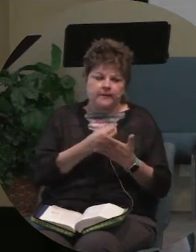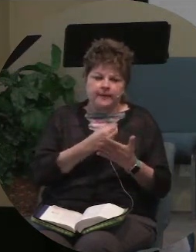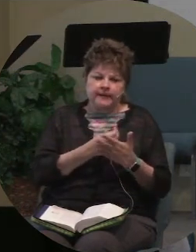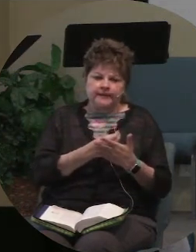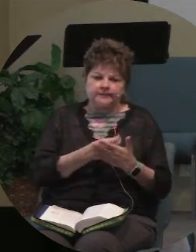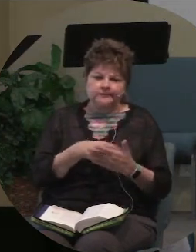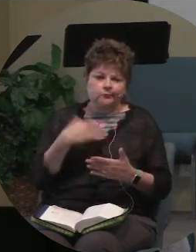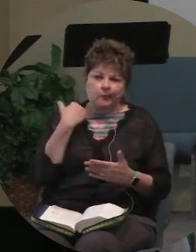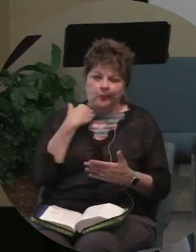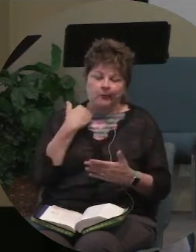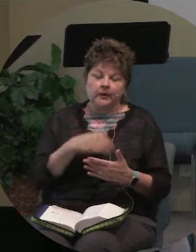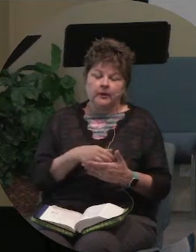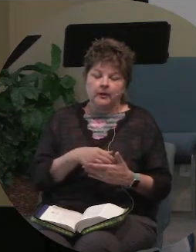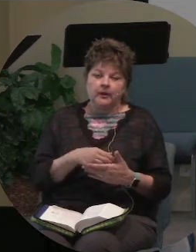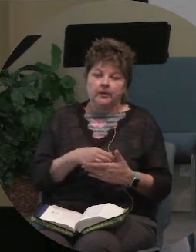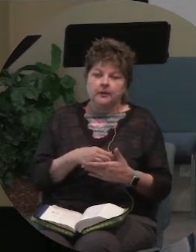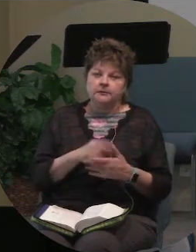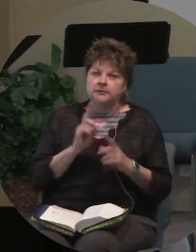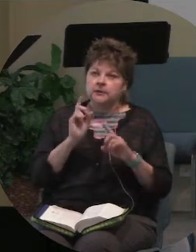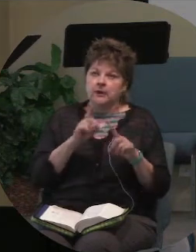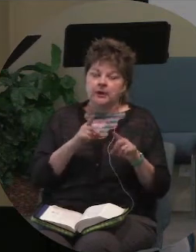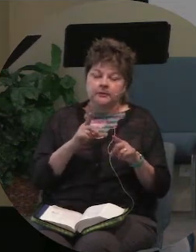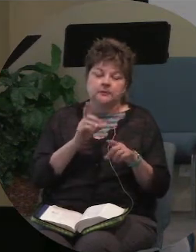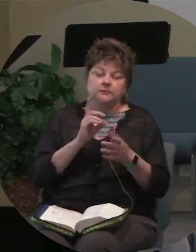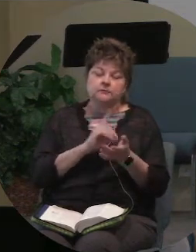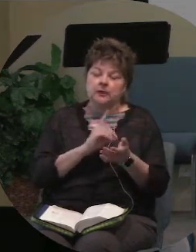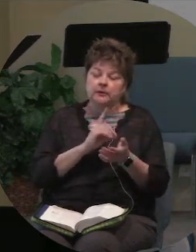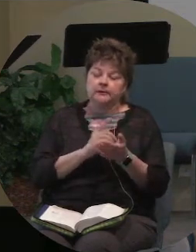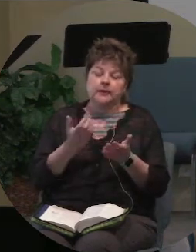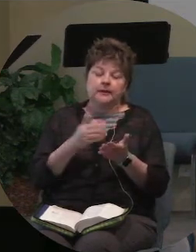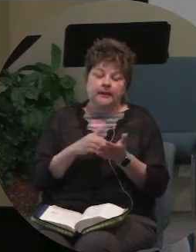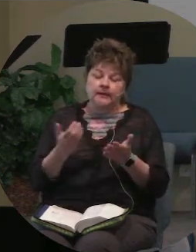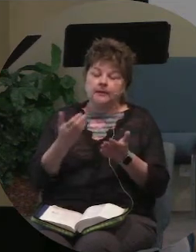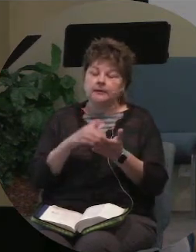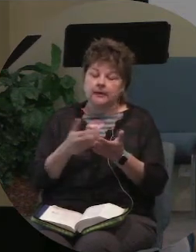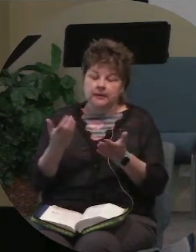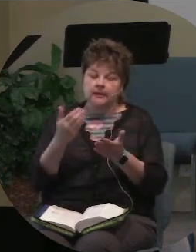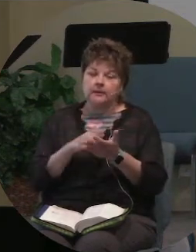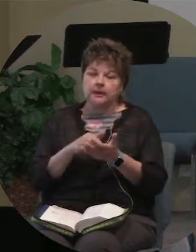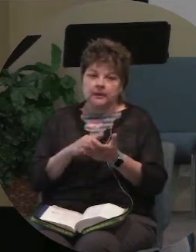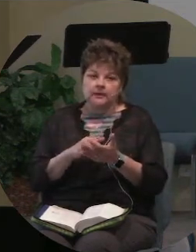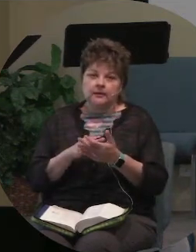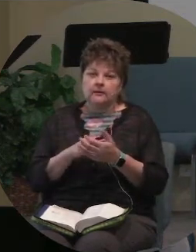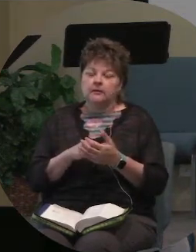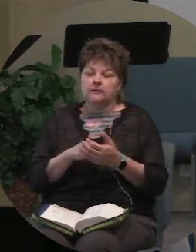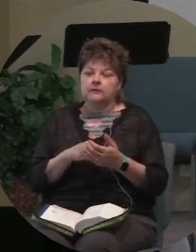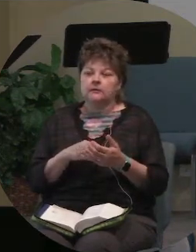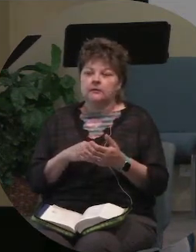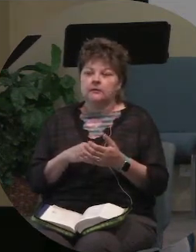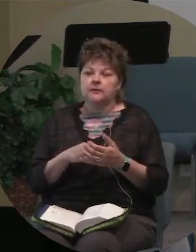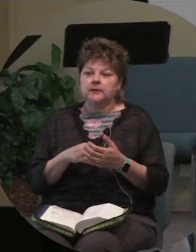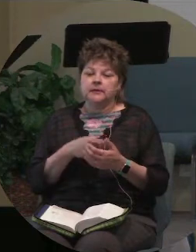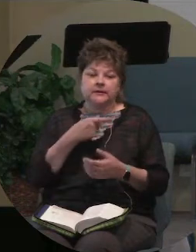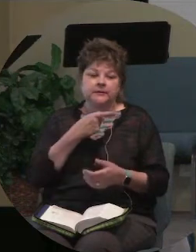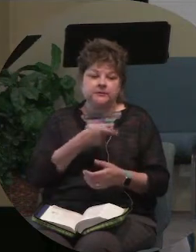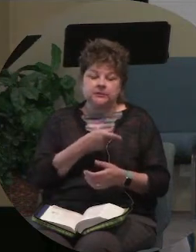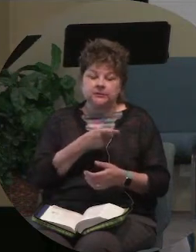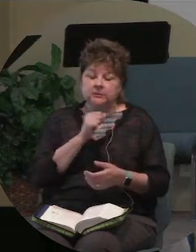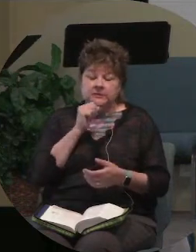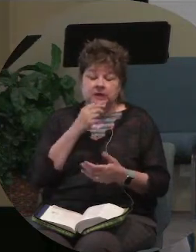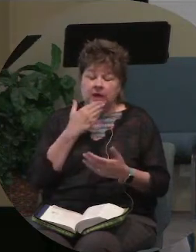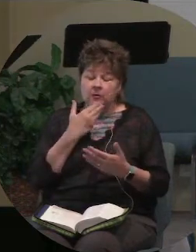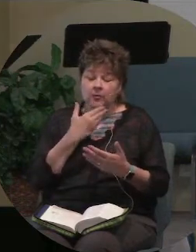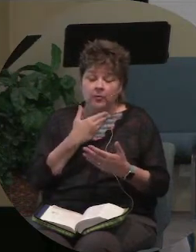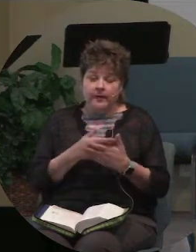basically broke. She'd been to doctor after doctor after doctor, physician after physician after physician, and she was not well, so